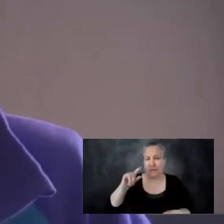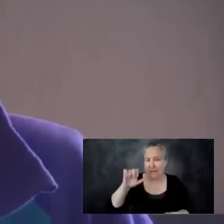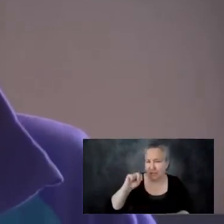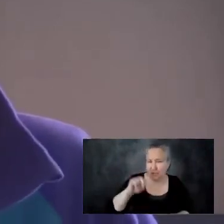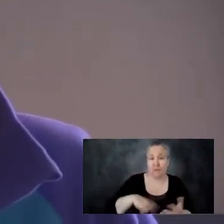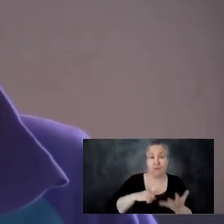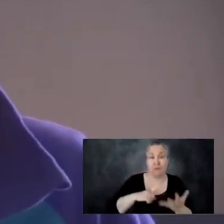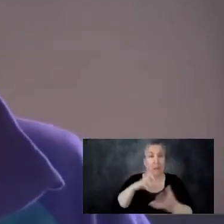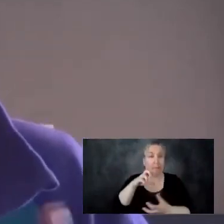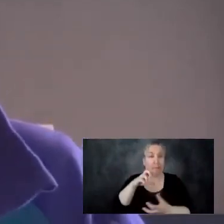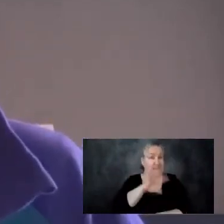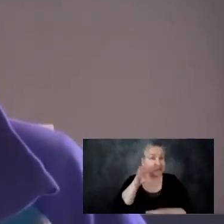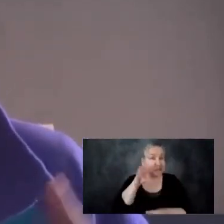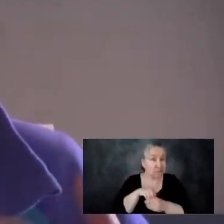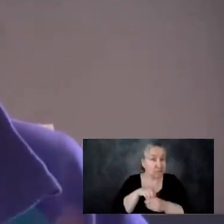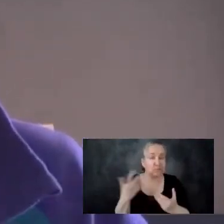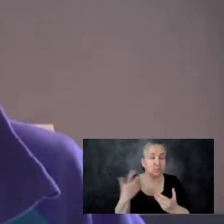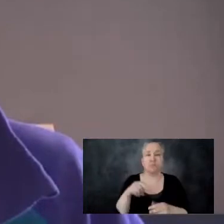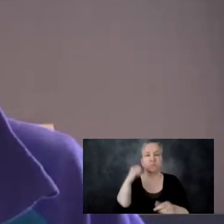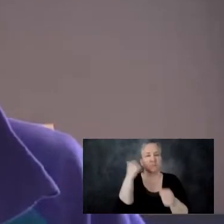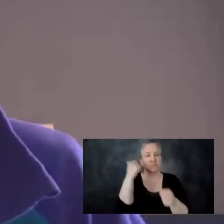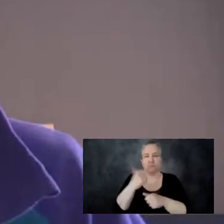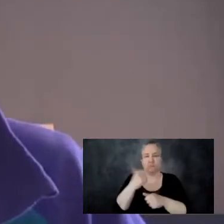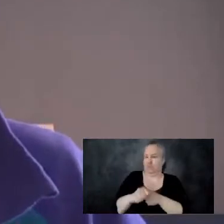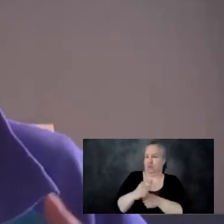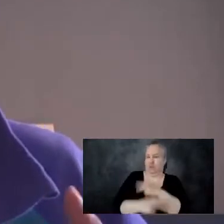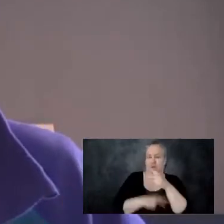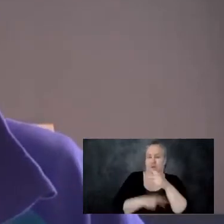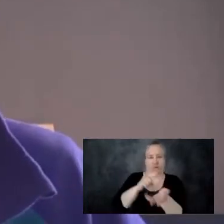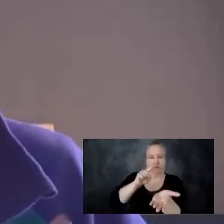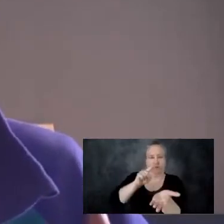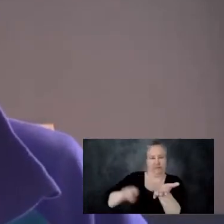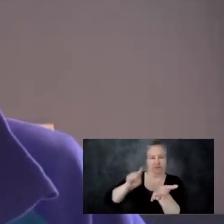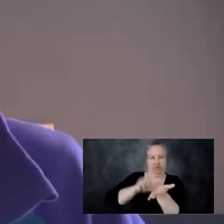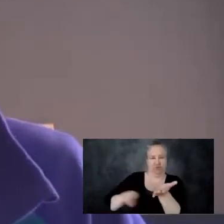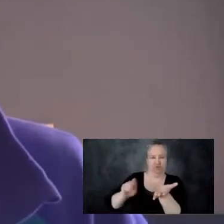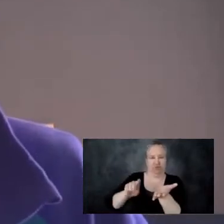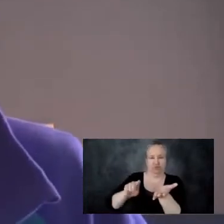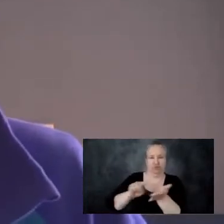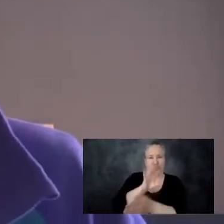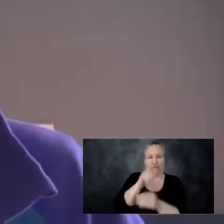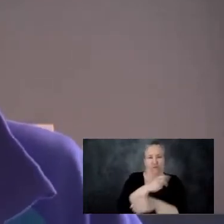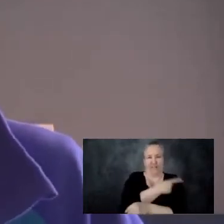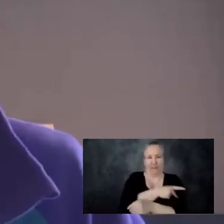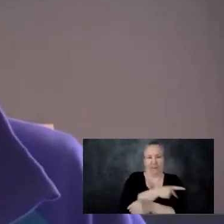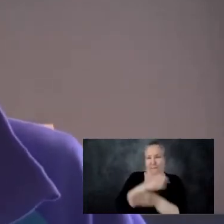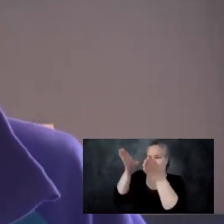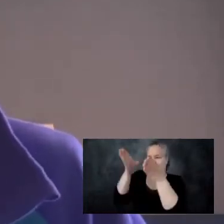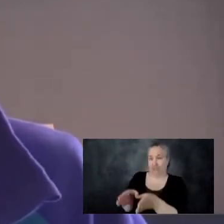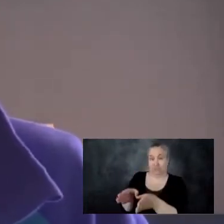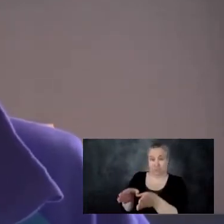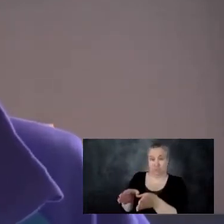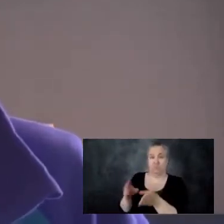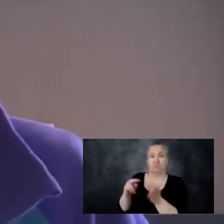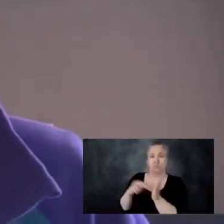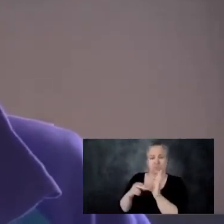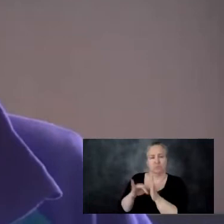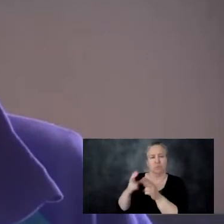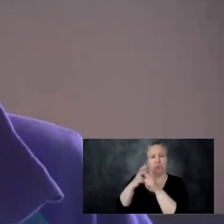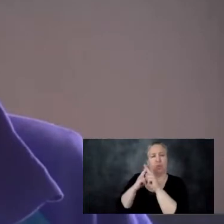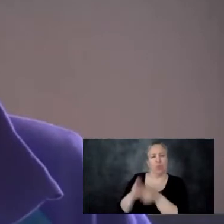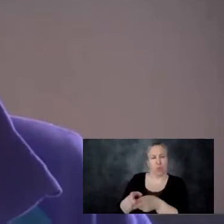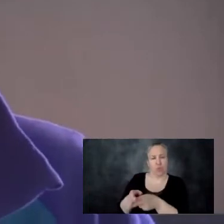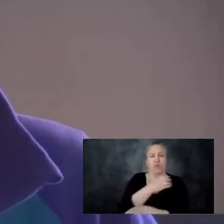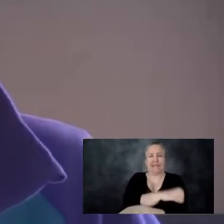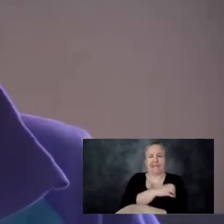these. So remember, any kind of research that involves a patient is going to be considered a